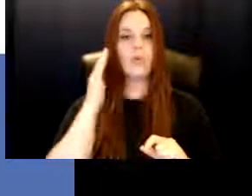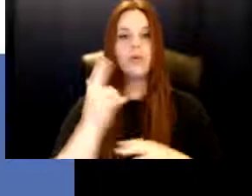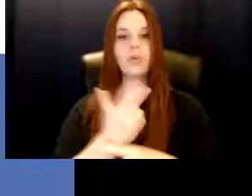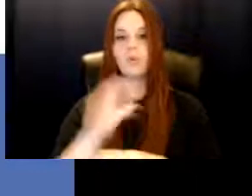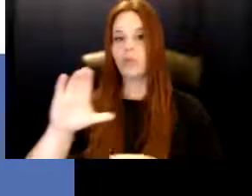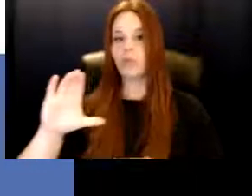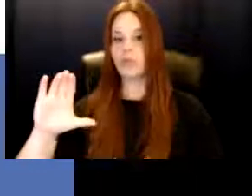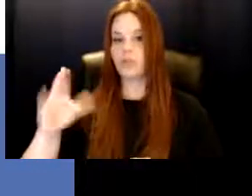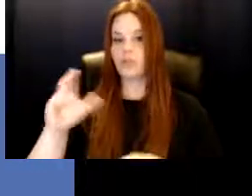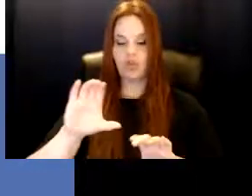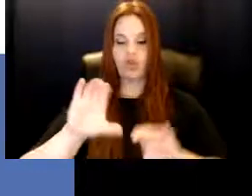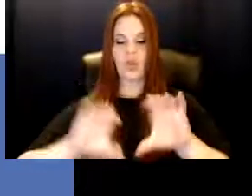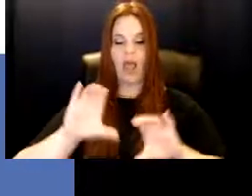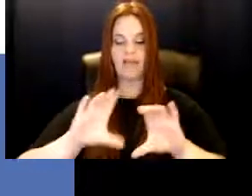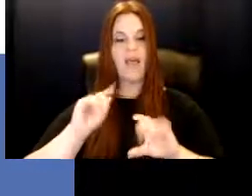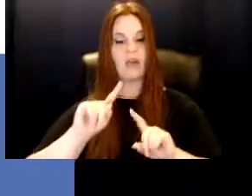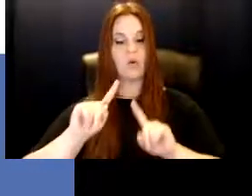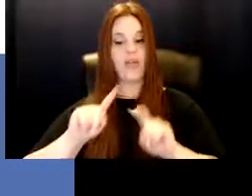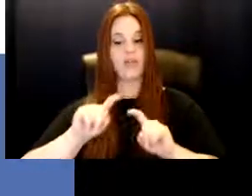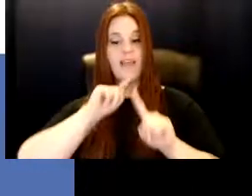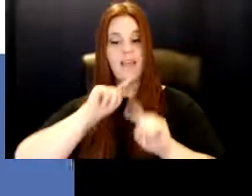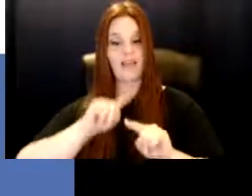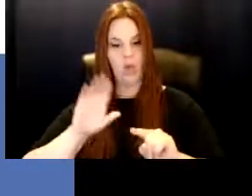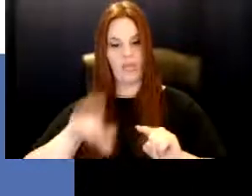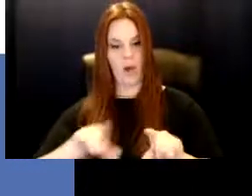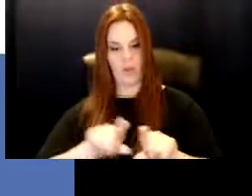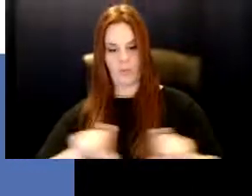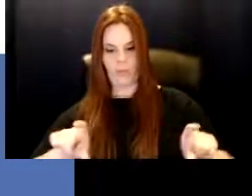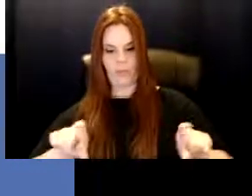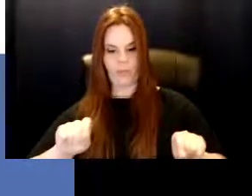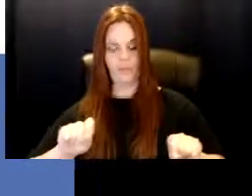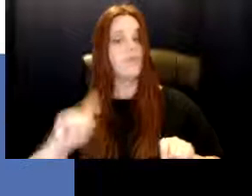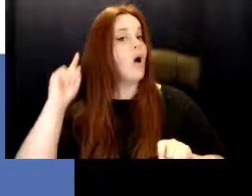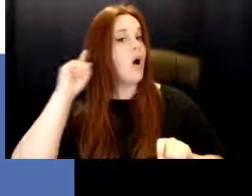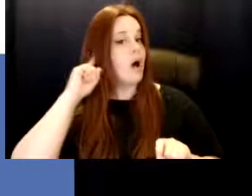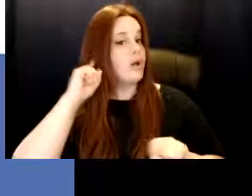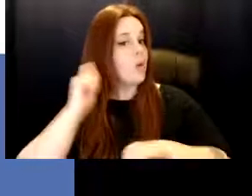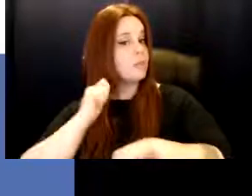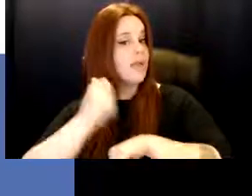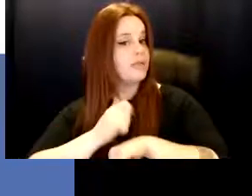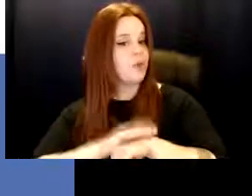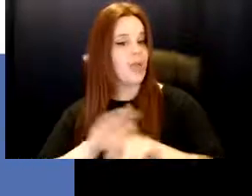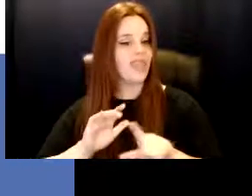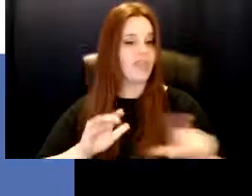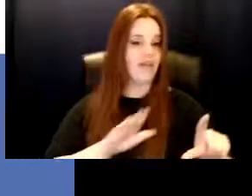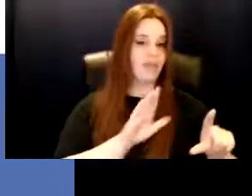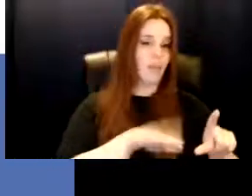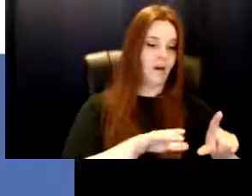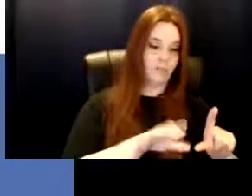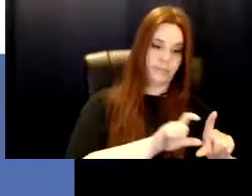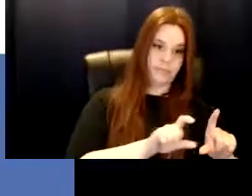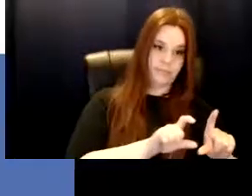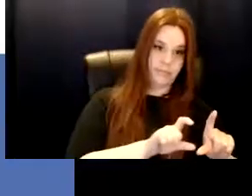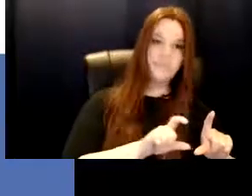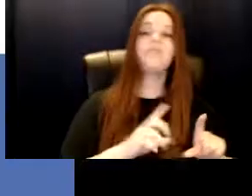are located at the bottom of your screen. I'll tell you more in a second. Audio settings are on the left bottom of your screen, and